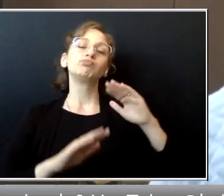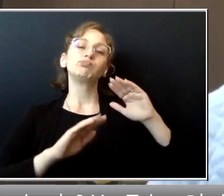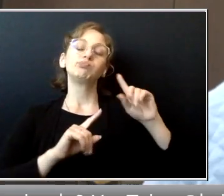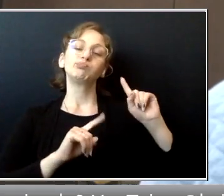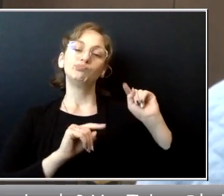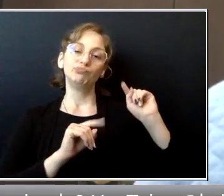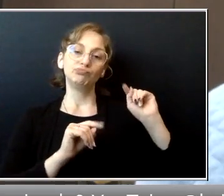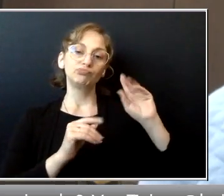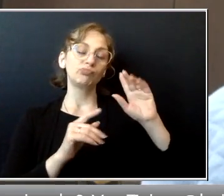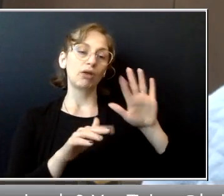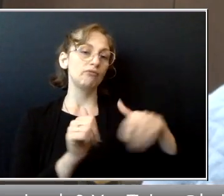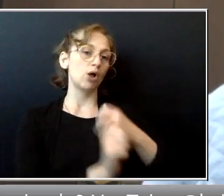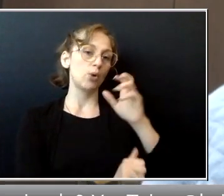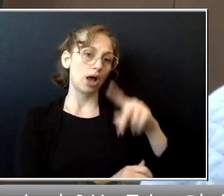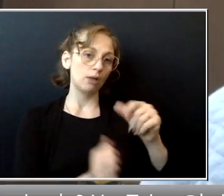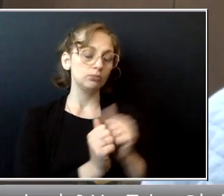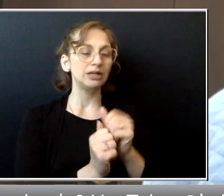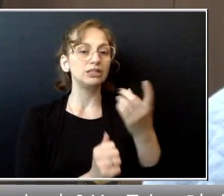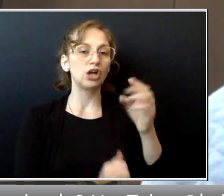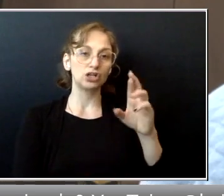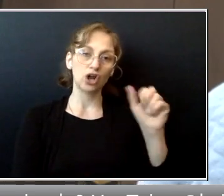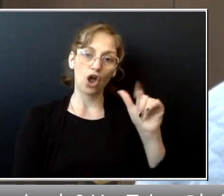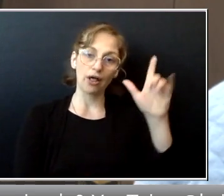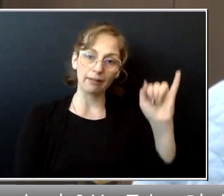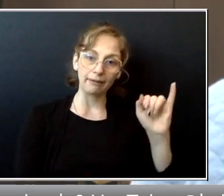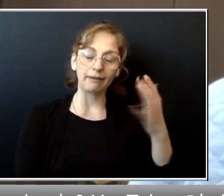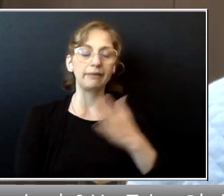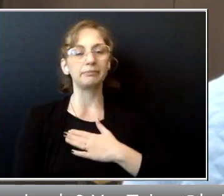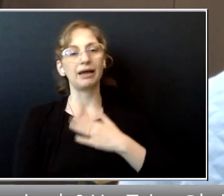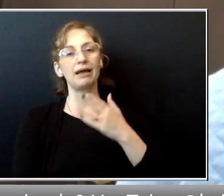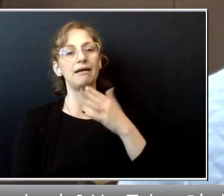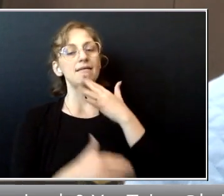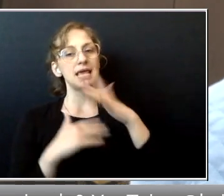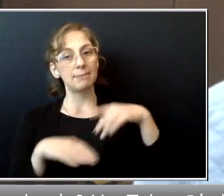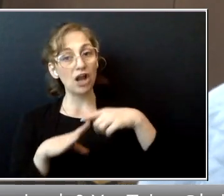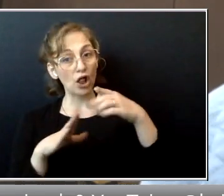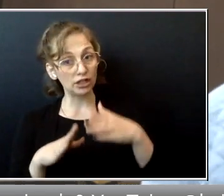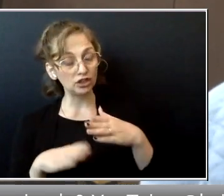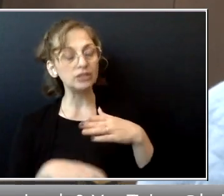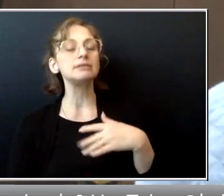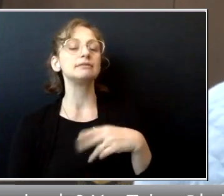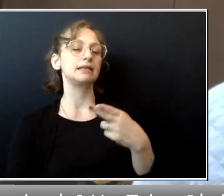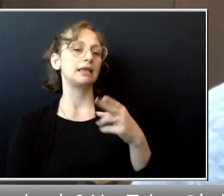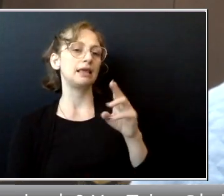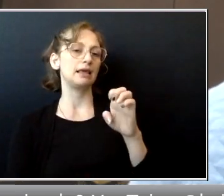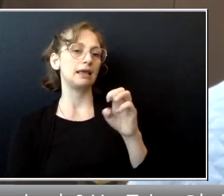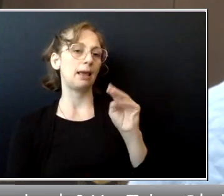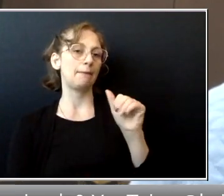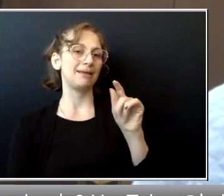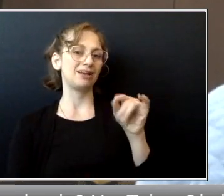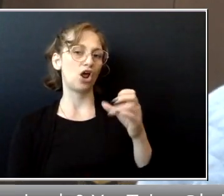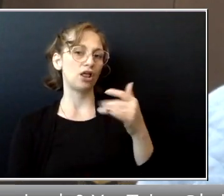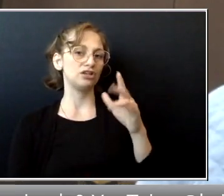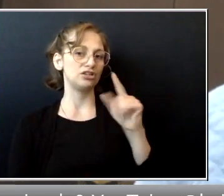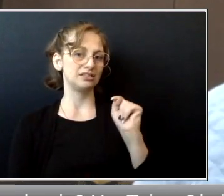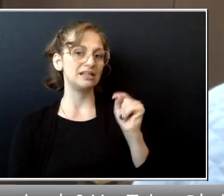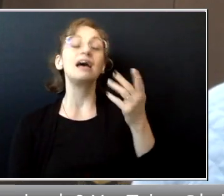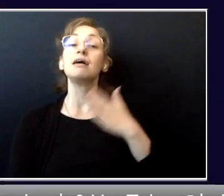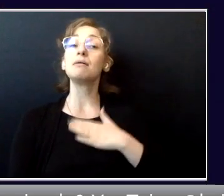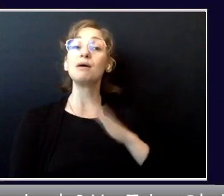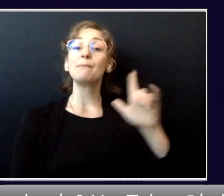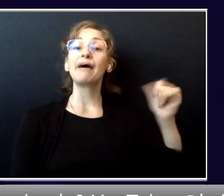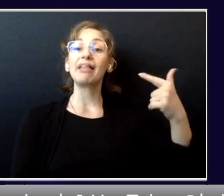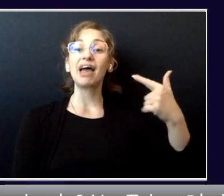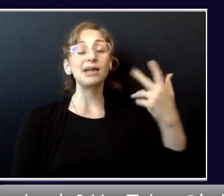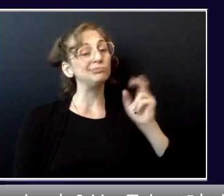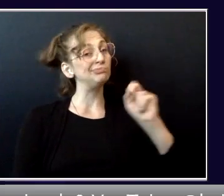Dr. Ali and my hematologist, and I'm happy to report that, yeah, my leg is pretty much back to normal at this point, which is great. So